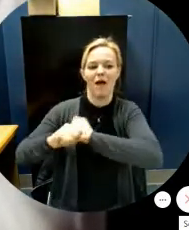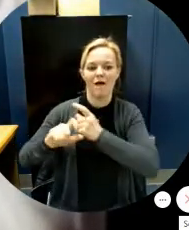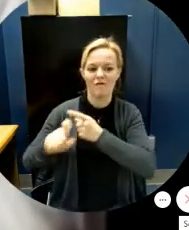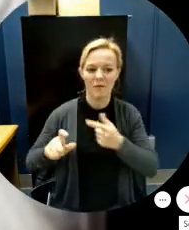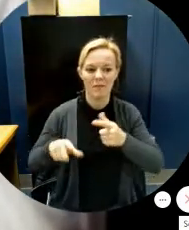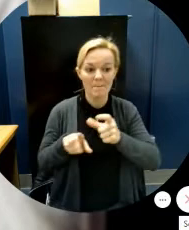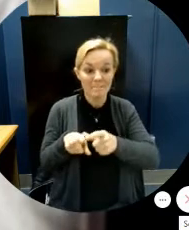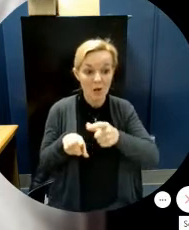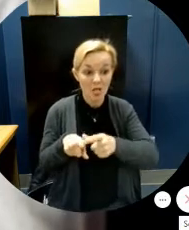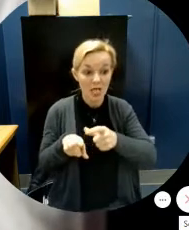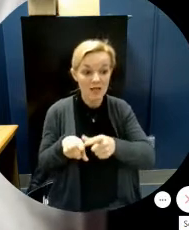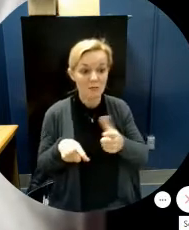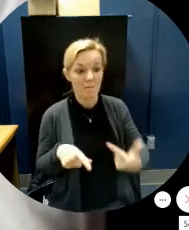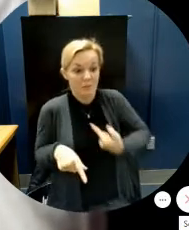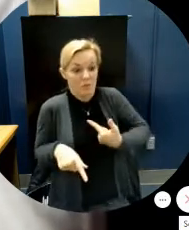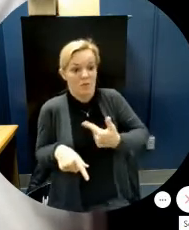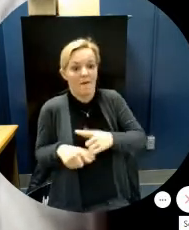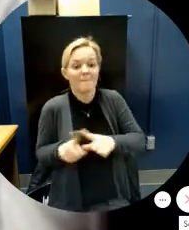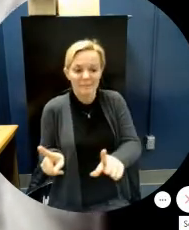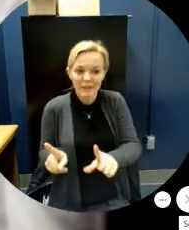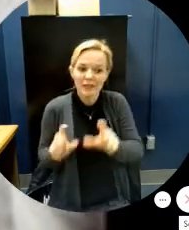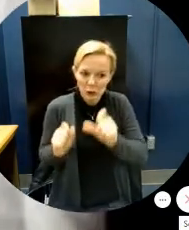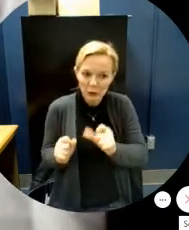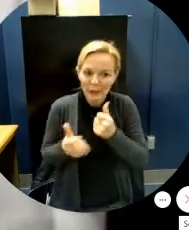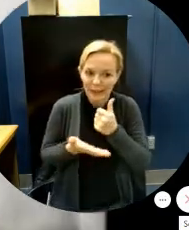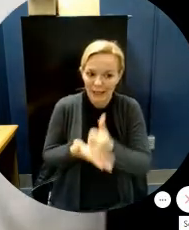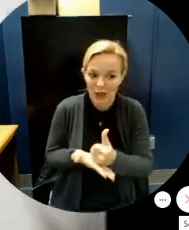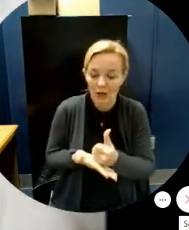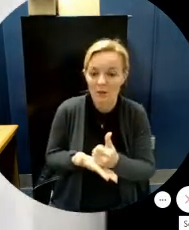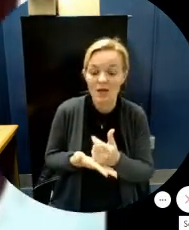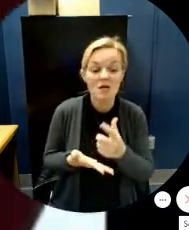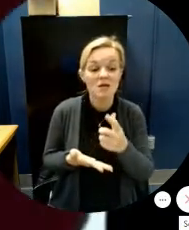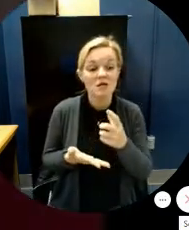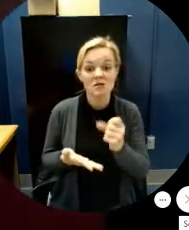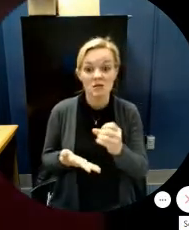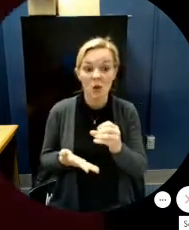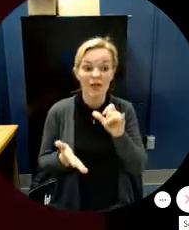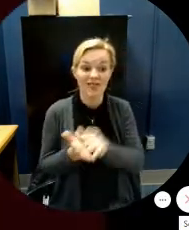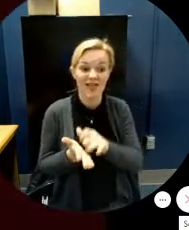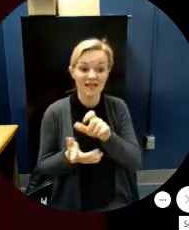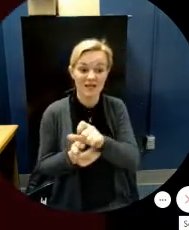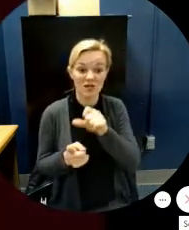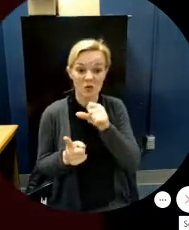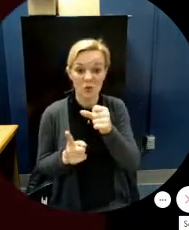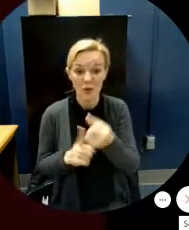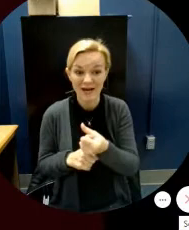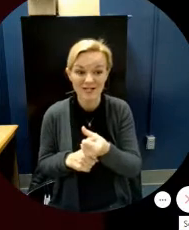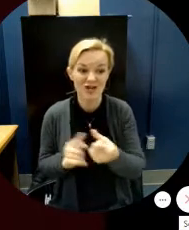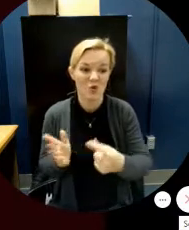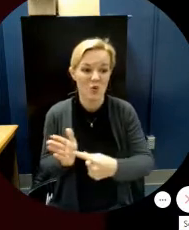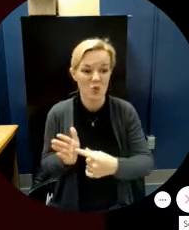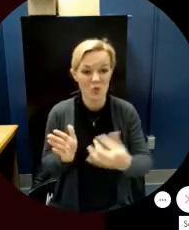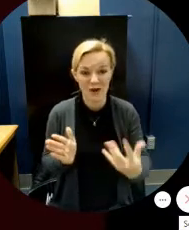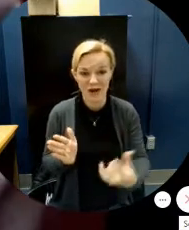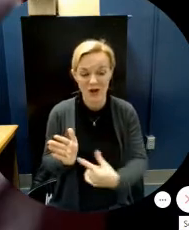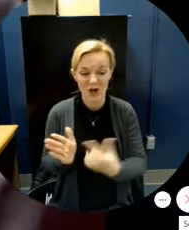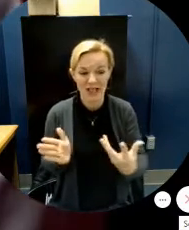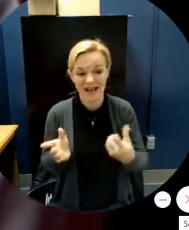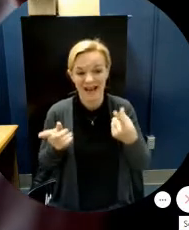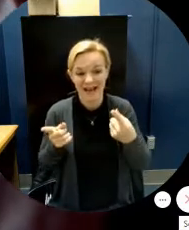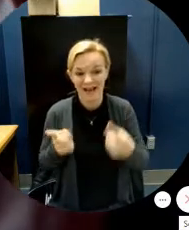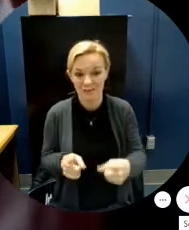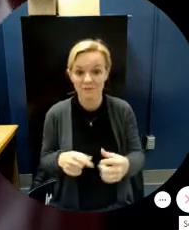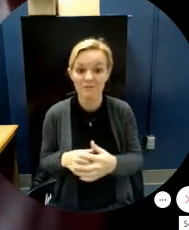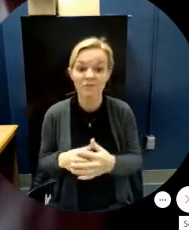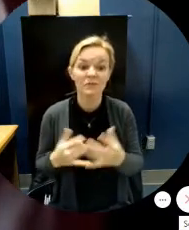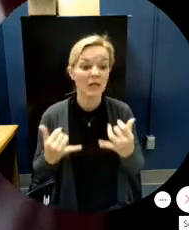them. So probably there was a don't shoot situation, really because there were other people in the unit that fired.